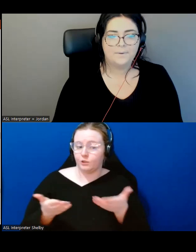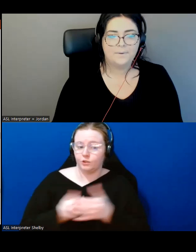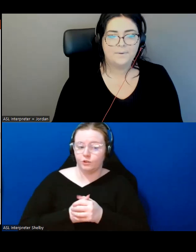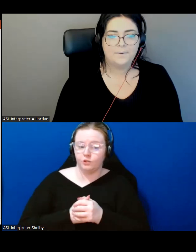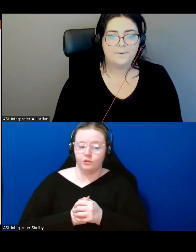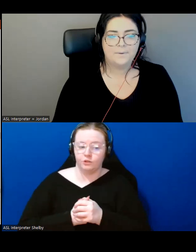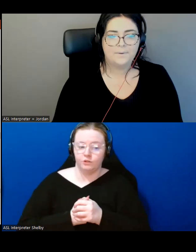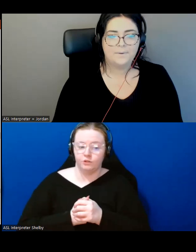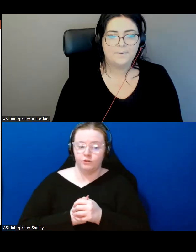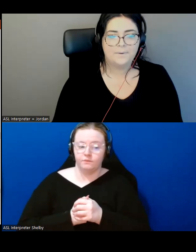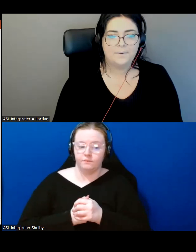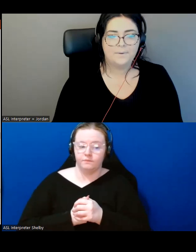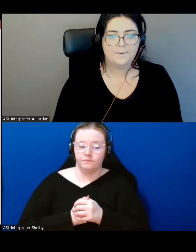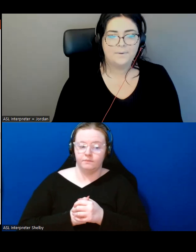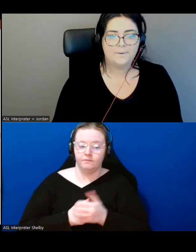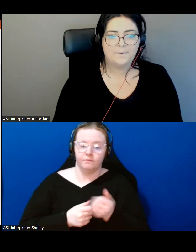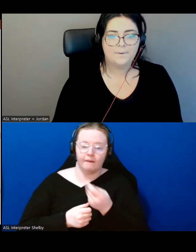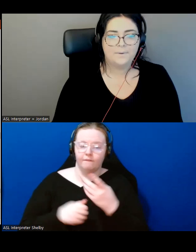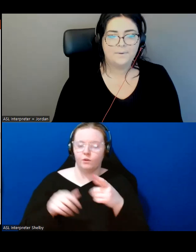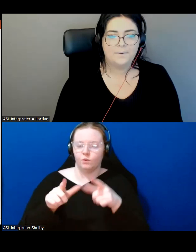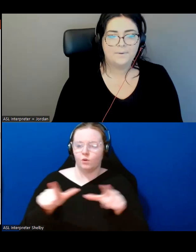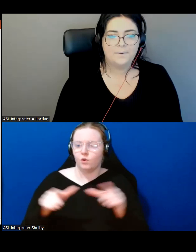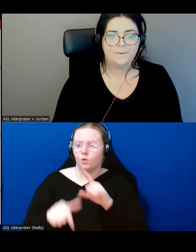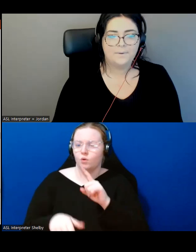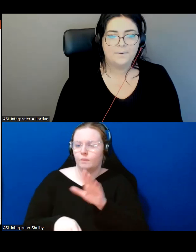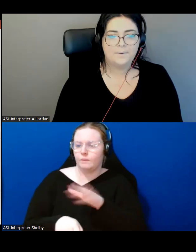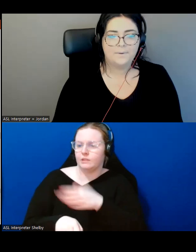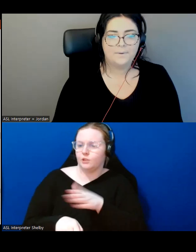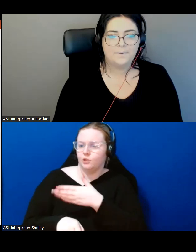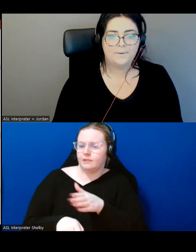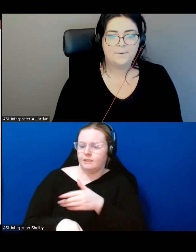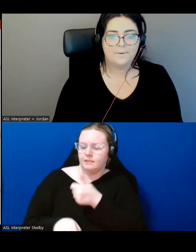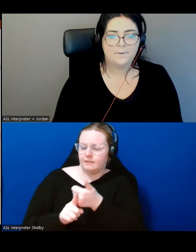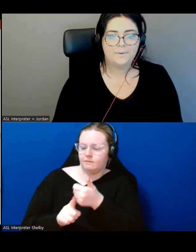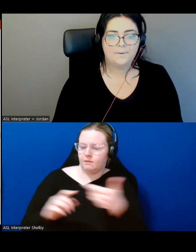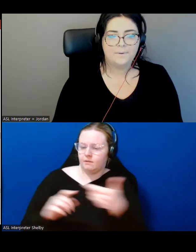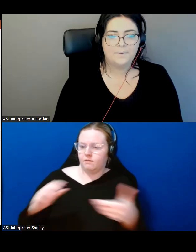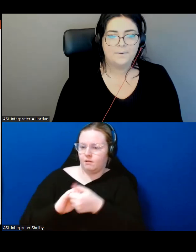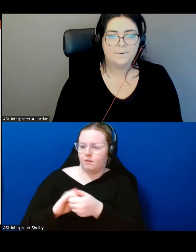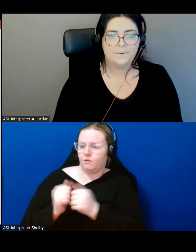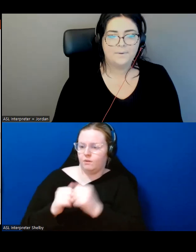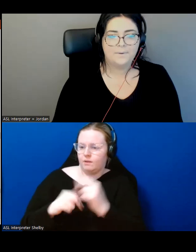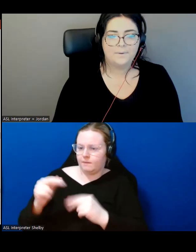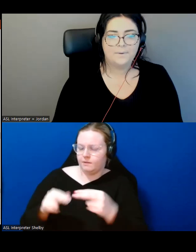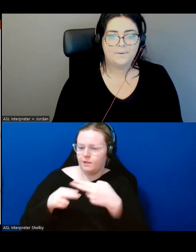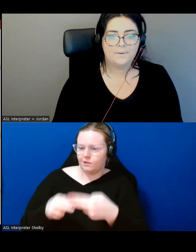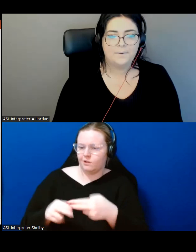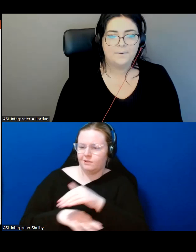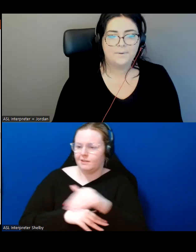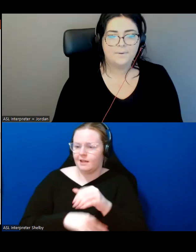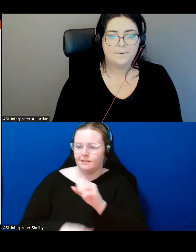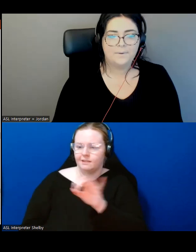local musicians had a partnership with a building, the Knights of Columbus,